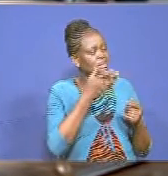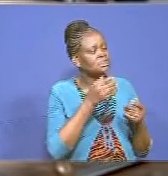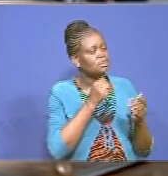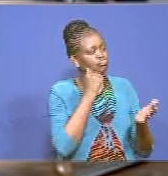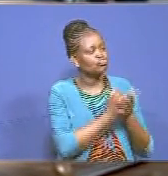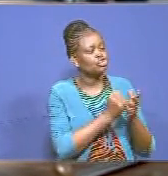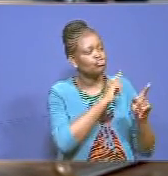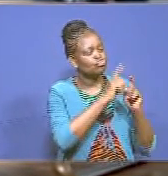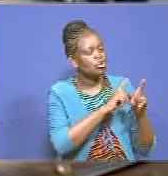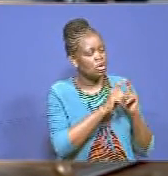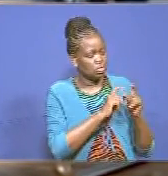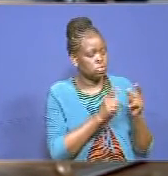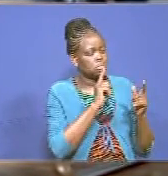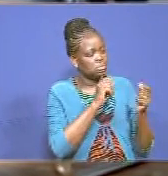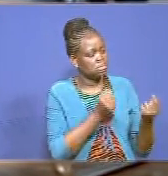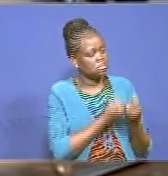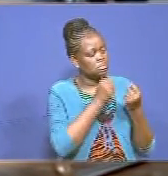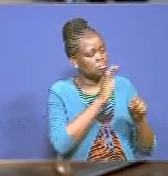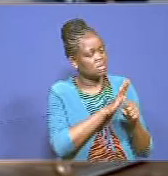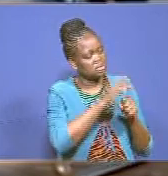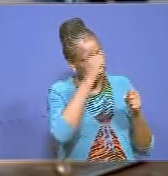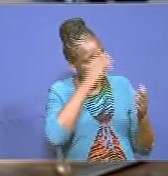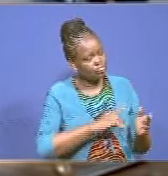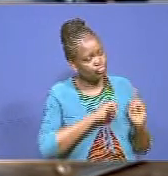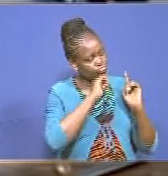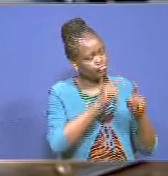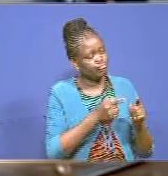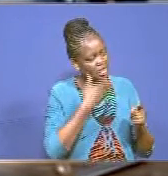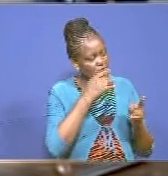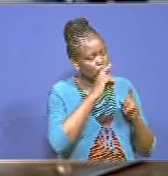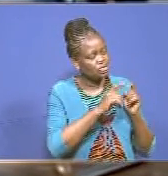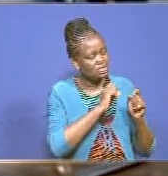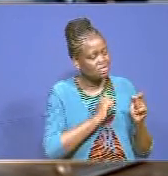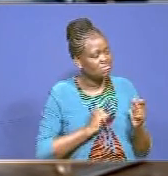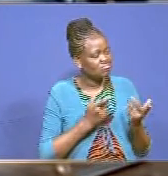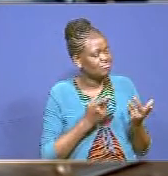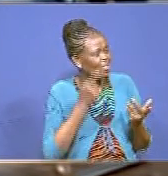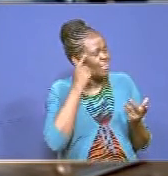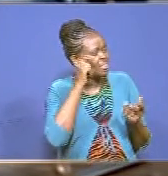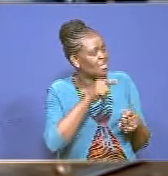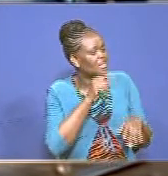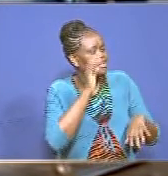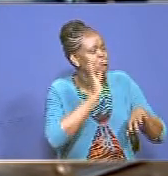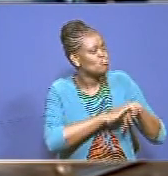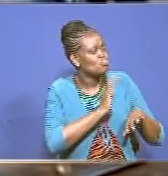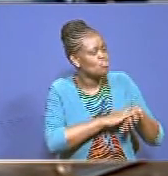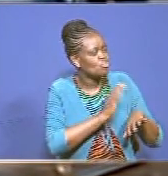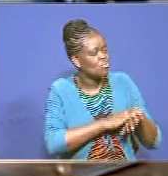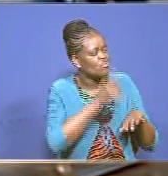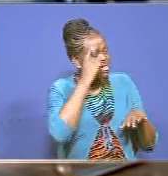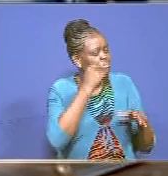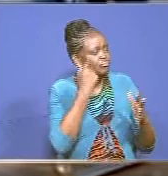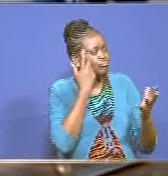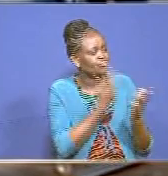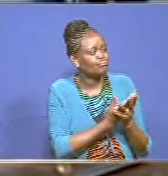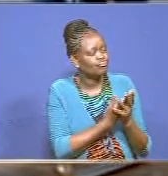that we are seeing happening, most governors not wanting to appear and answer to questions in the Senate. Do you think it is prudent for them now to take this kind of action and say, now